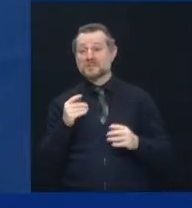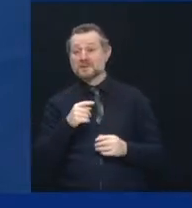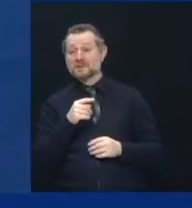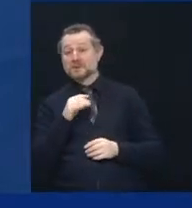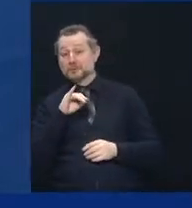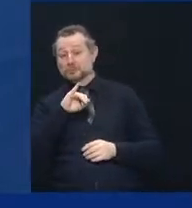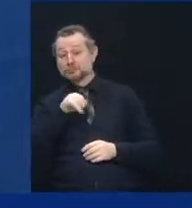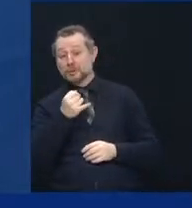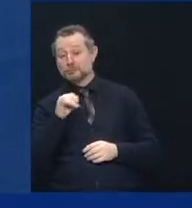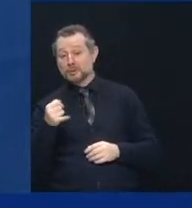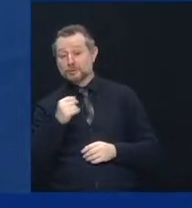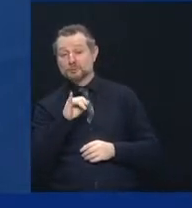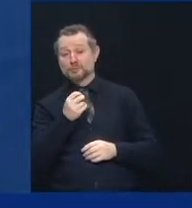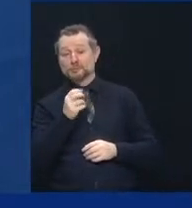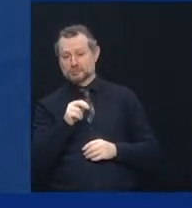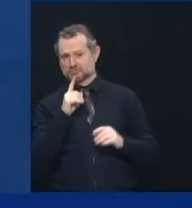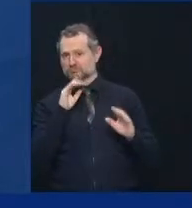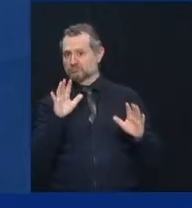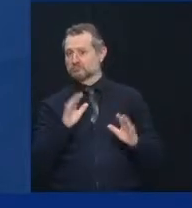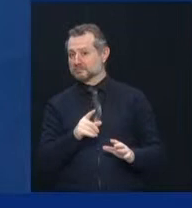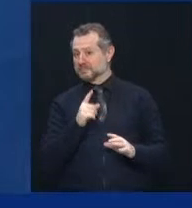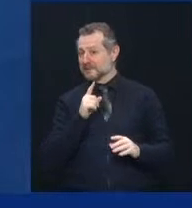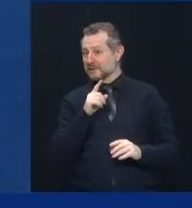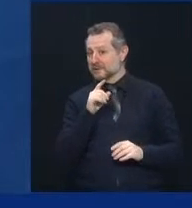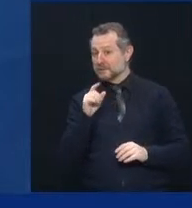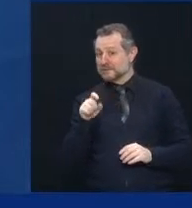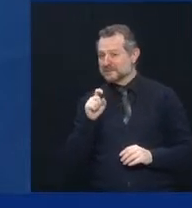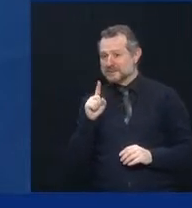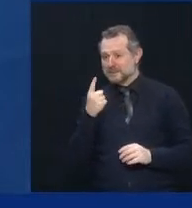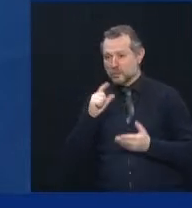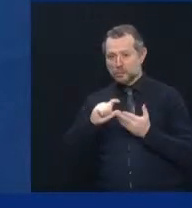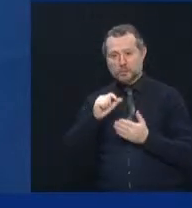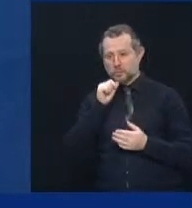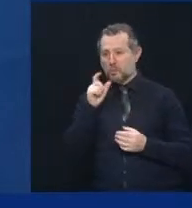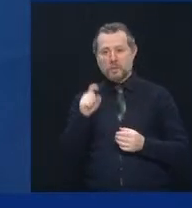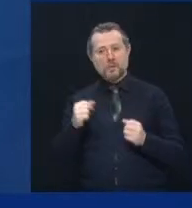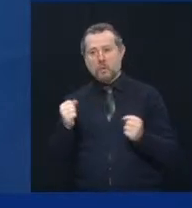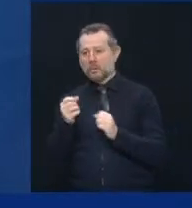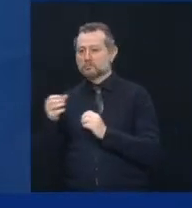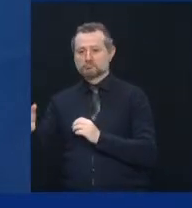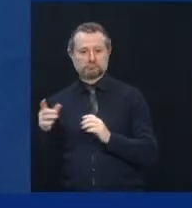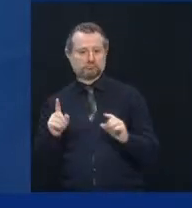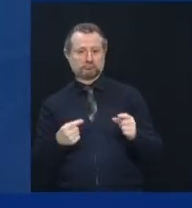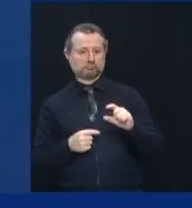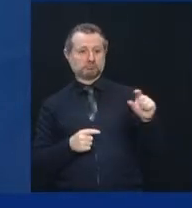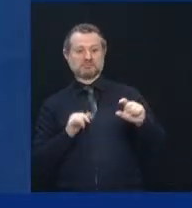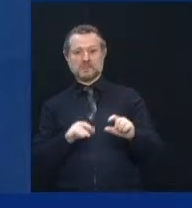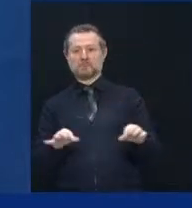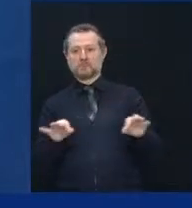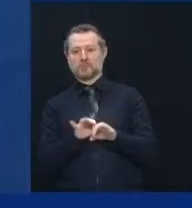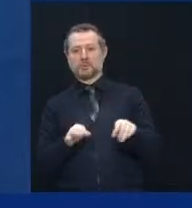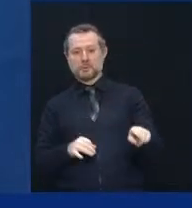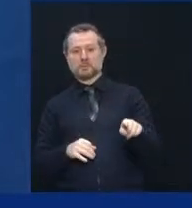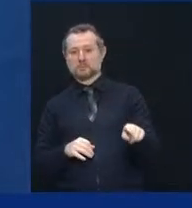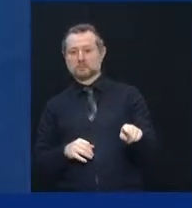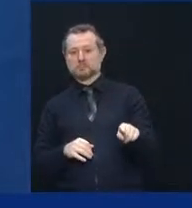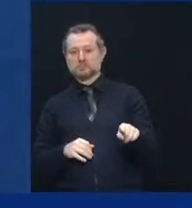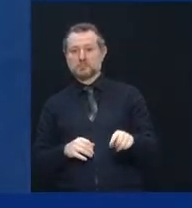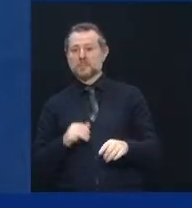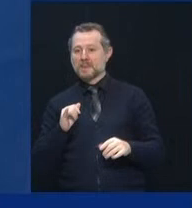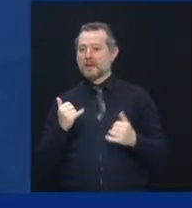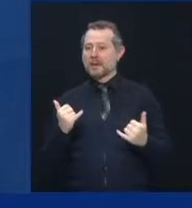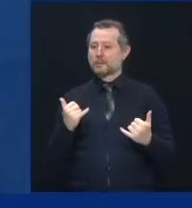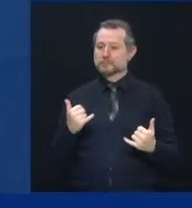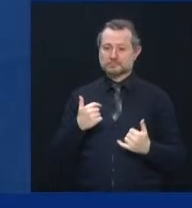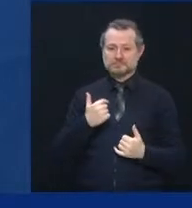no cold storage, which is a very big deal. And But right now, we're looking at 6 to 9 months for